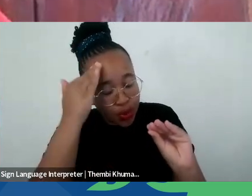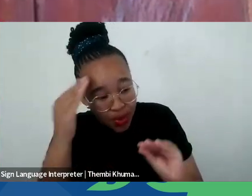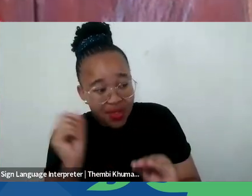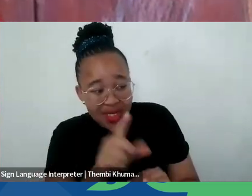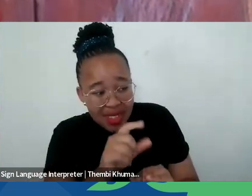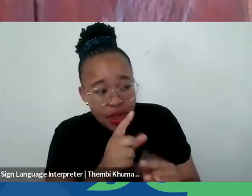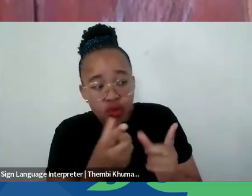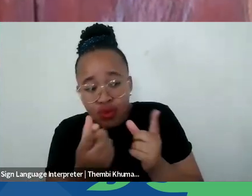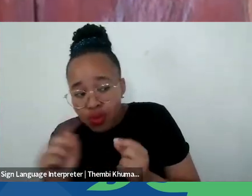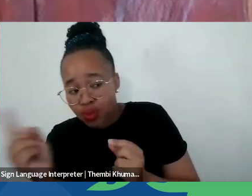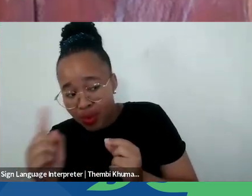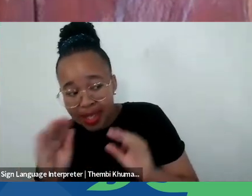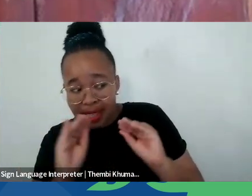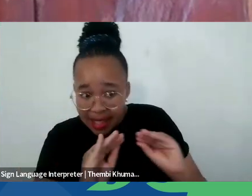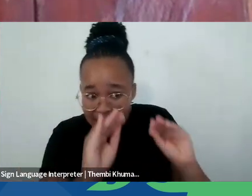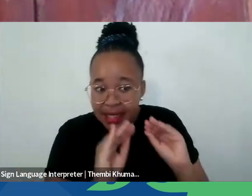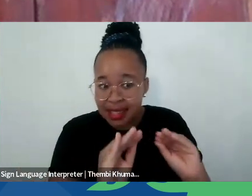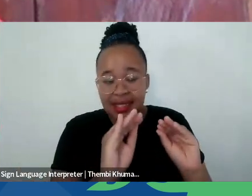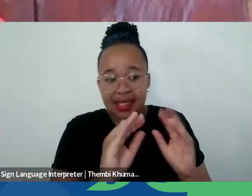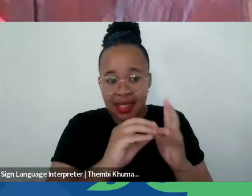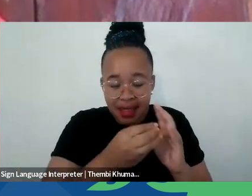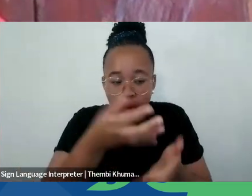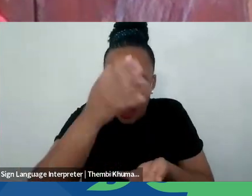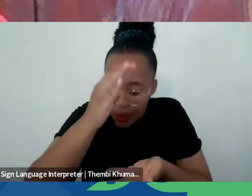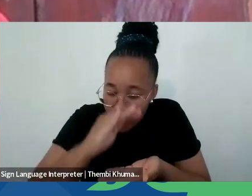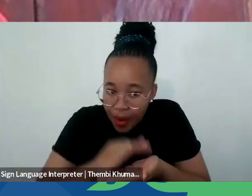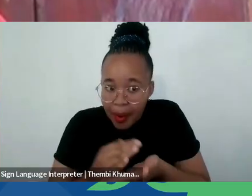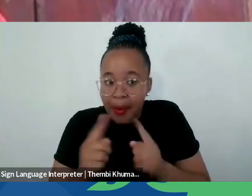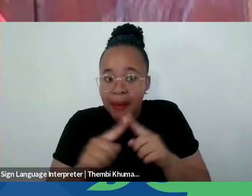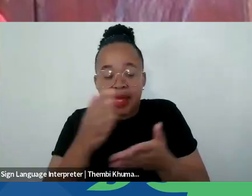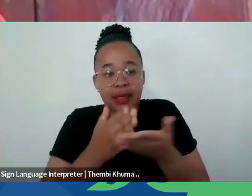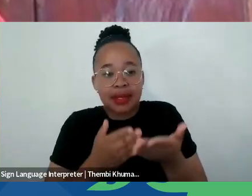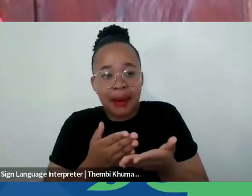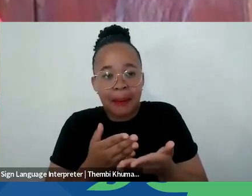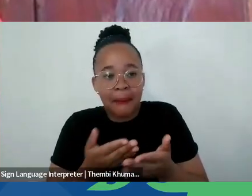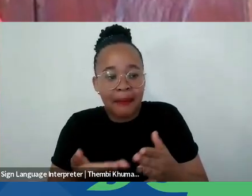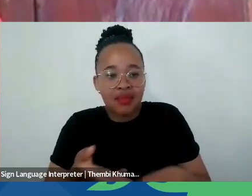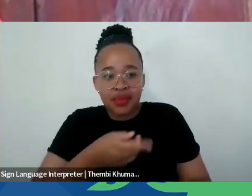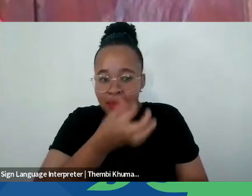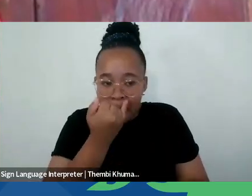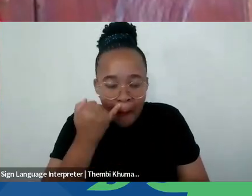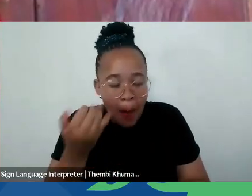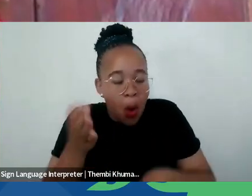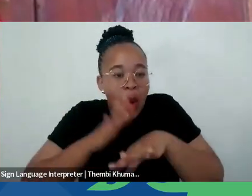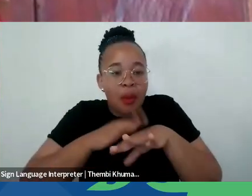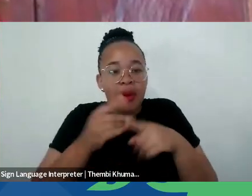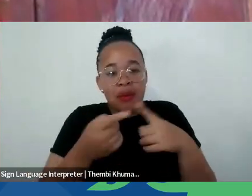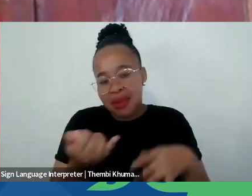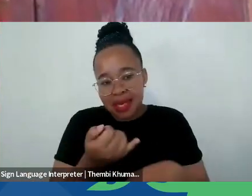who stopped, there are those who reduced, there are those who increased. It was still up to them, but we got some very good outcomes. Thank